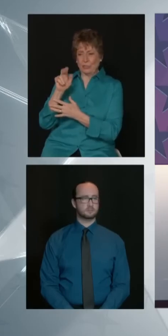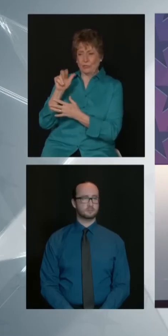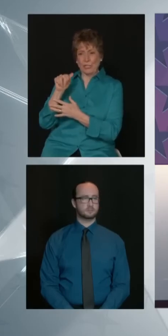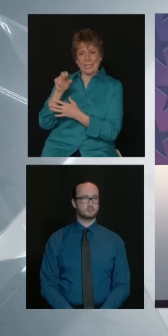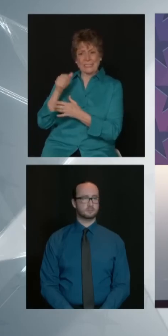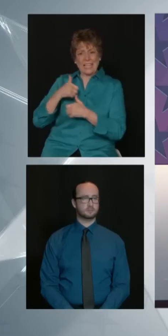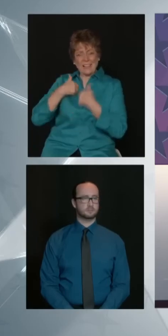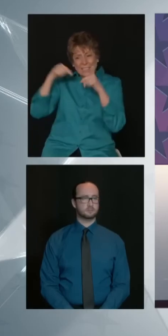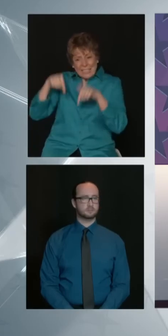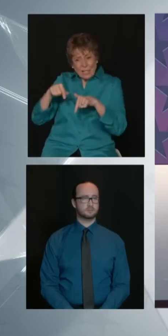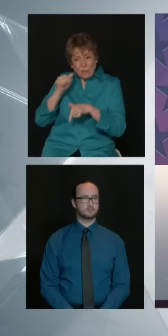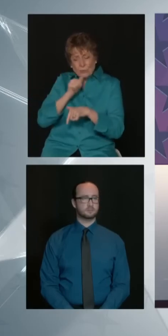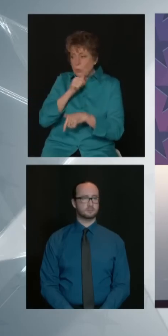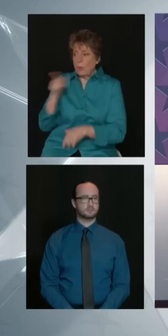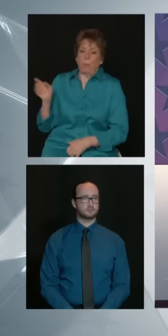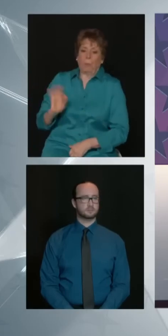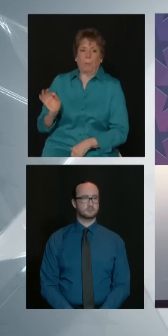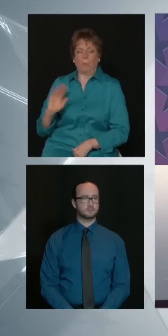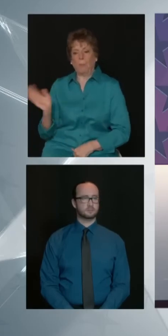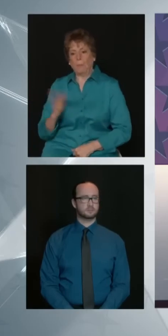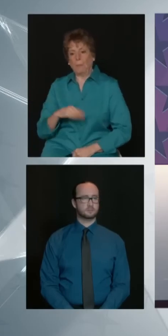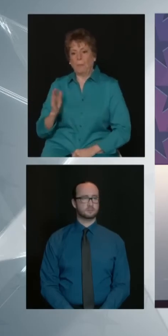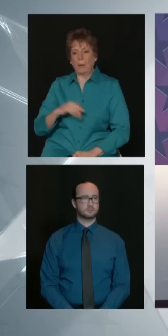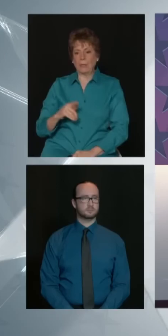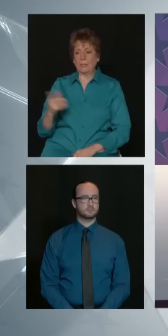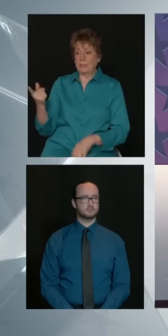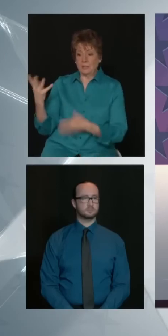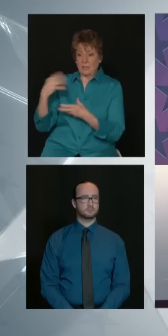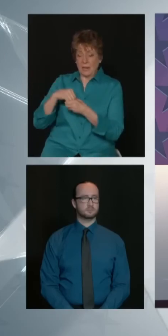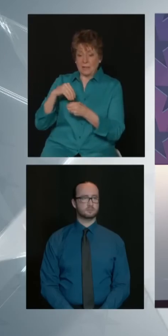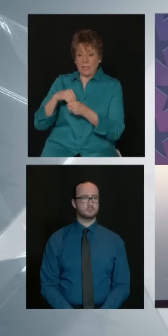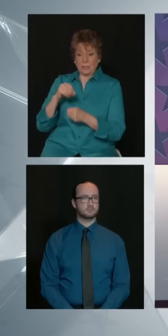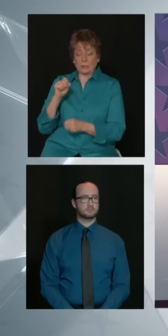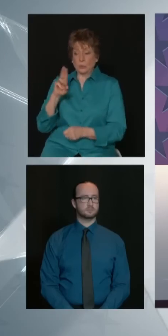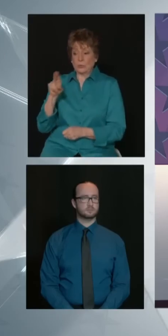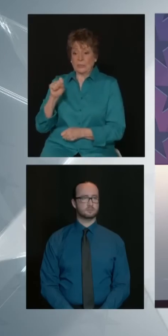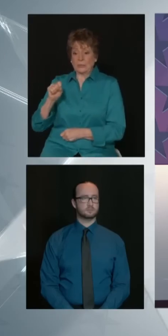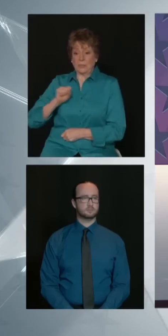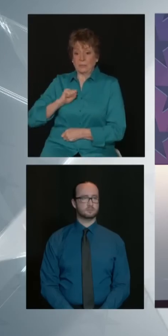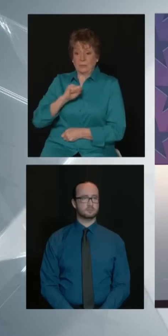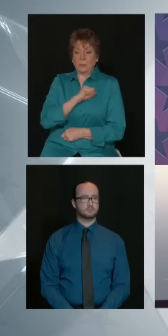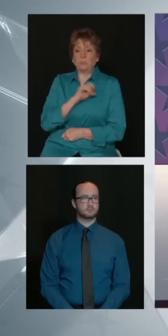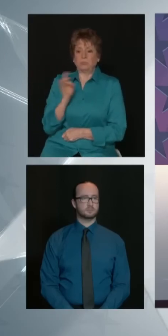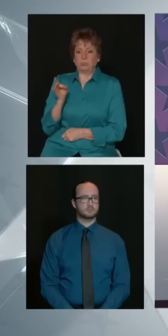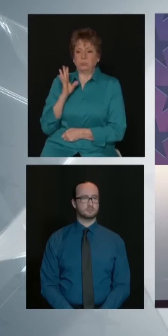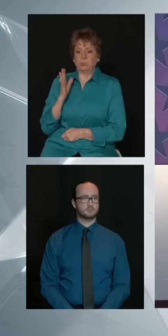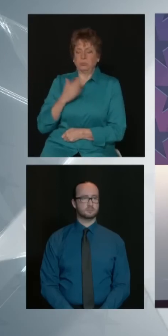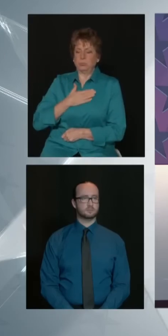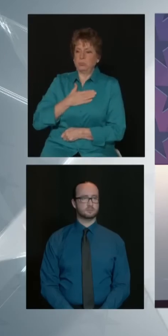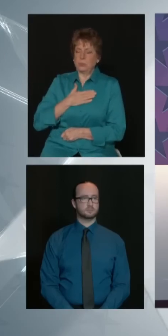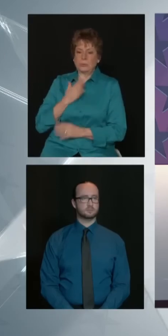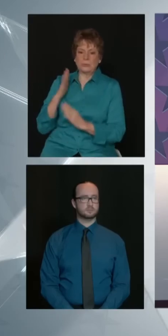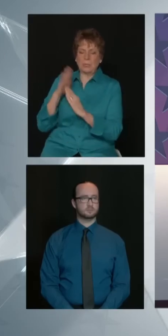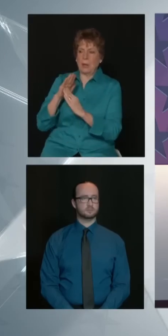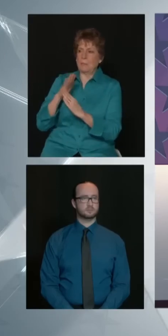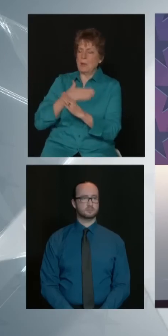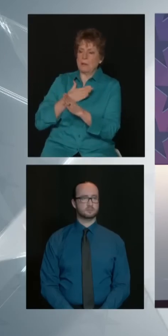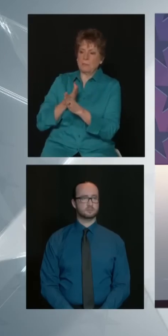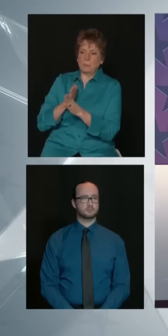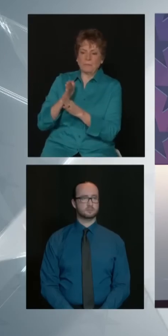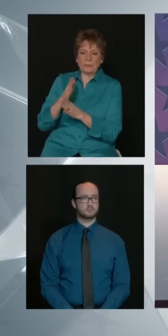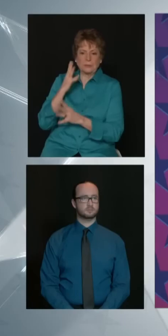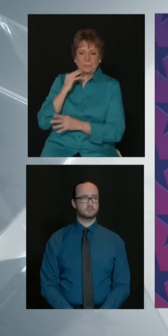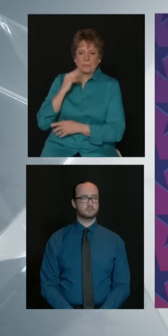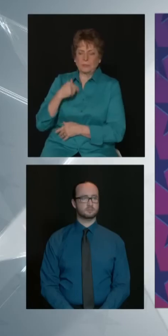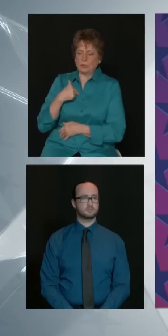Serving in the United States Senate has been one of the highlights of my professional life, which has been all about service, and I would appreciate your vote. Thank